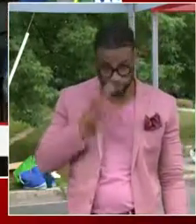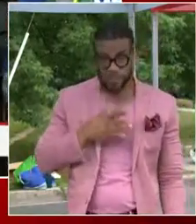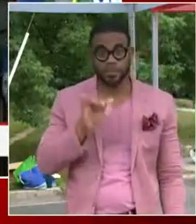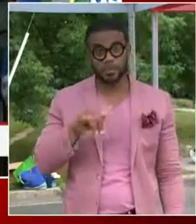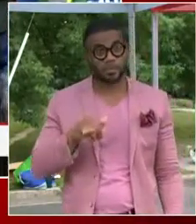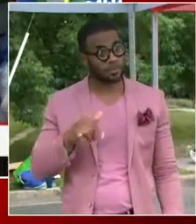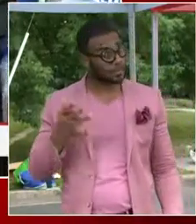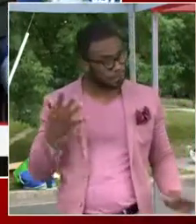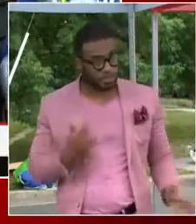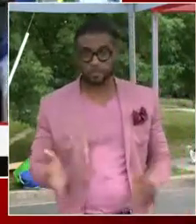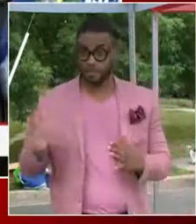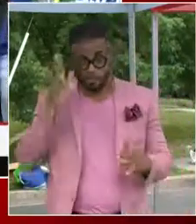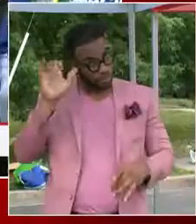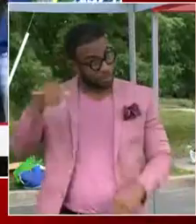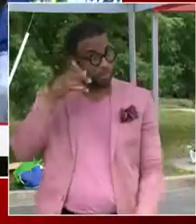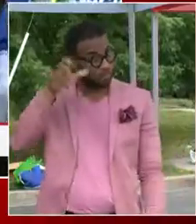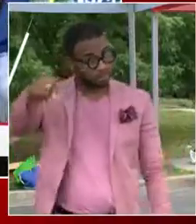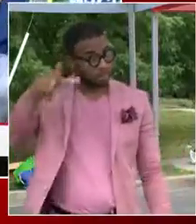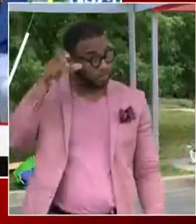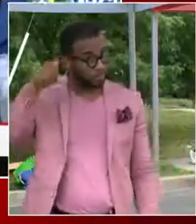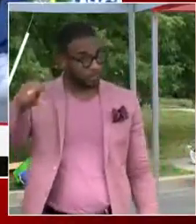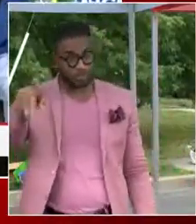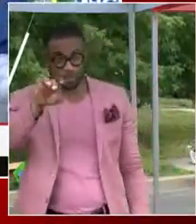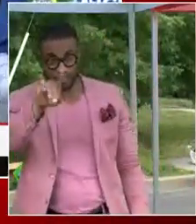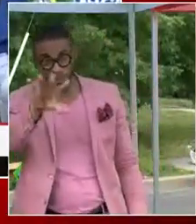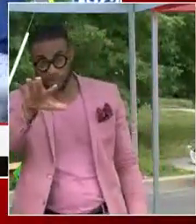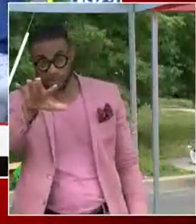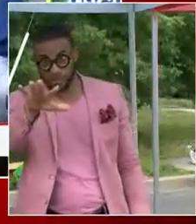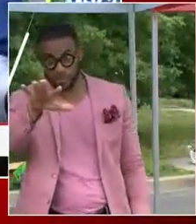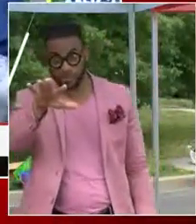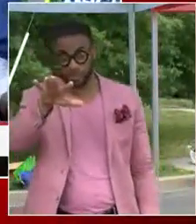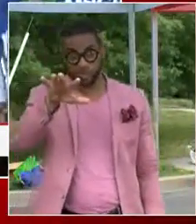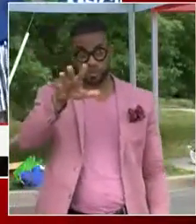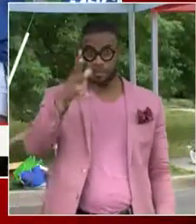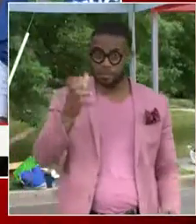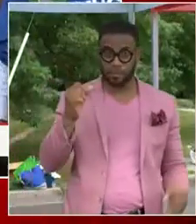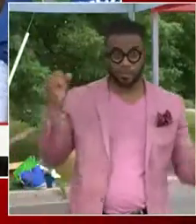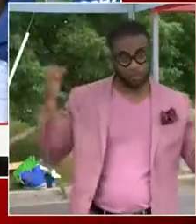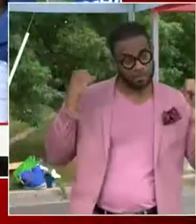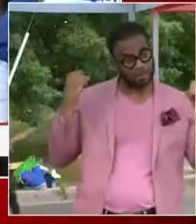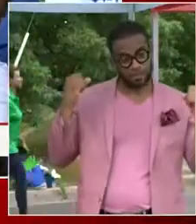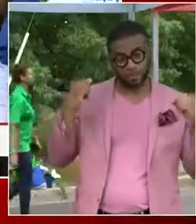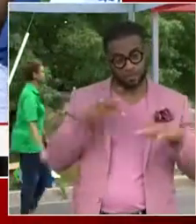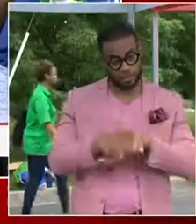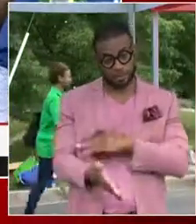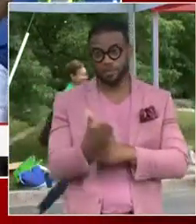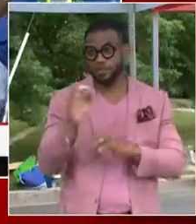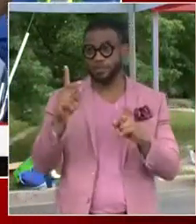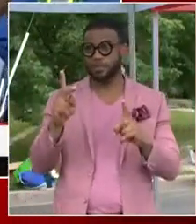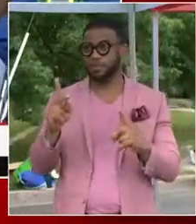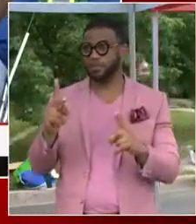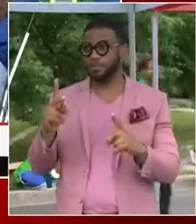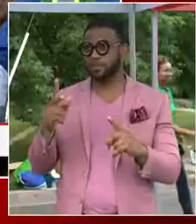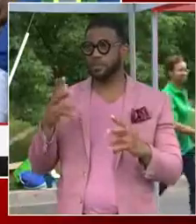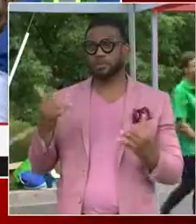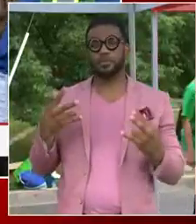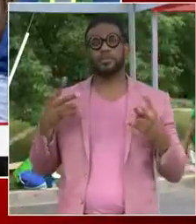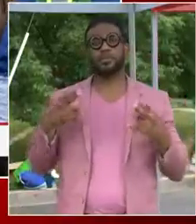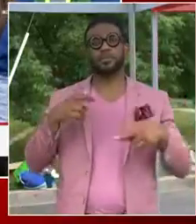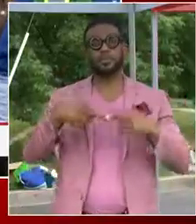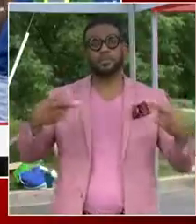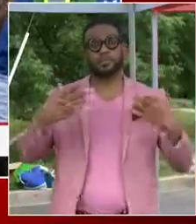one. Let's get on it. You heard it. You heard it here in Ward 5. Ward 5 wants to work out. All right, let's cut the ribbon.